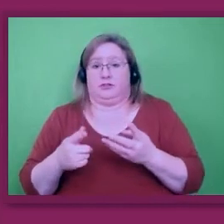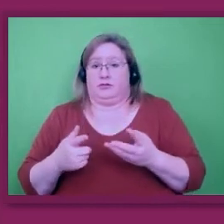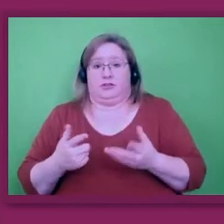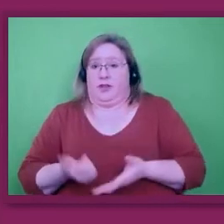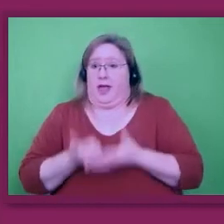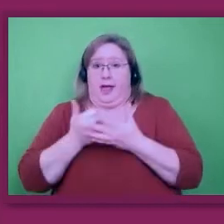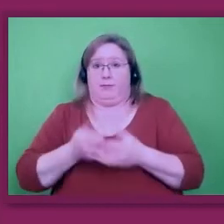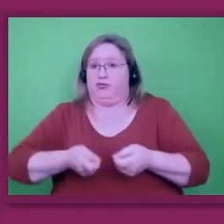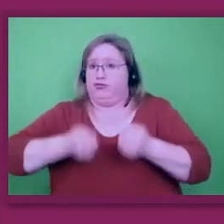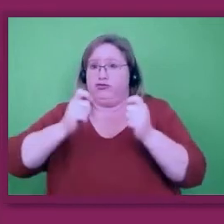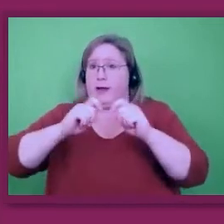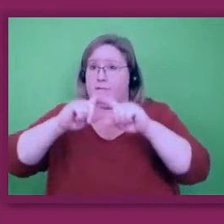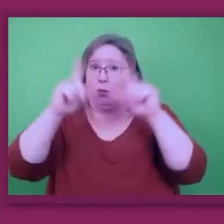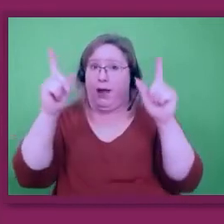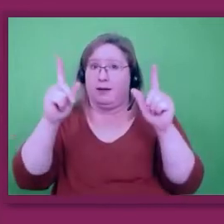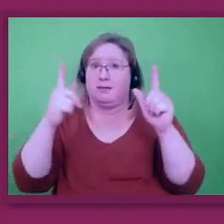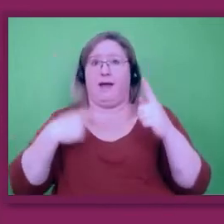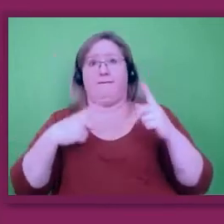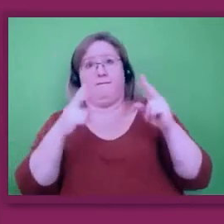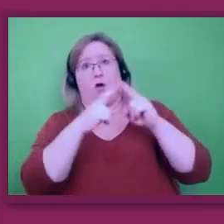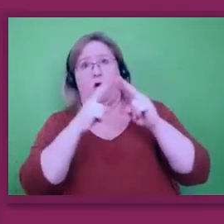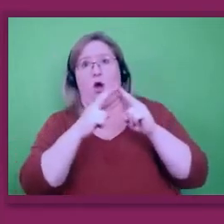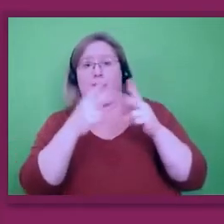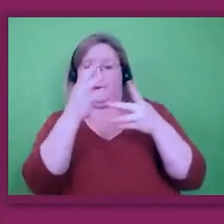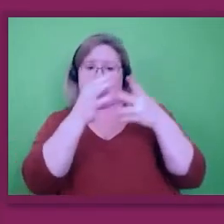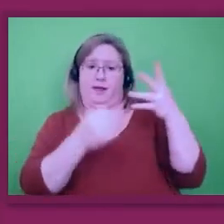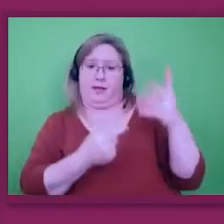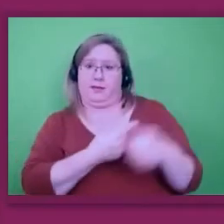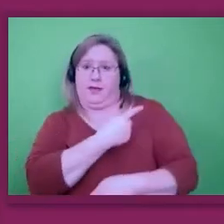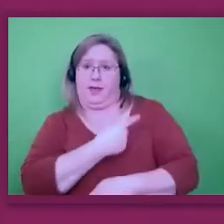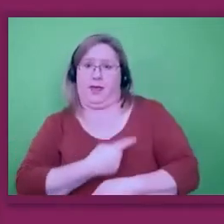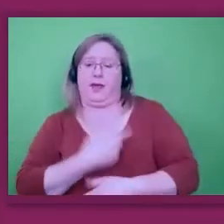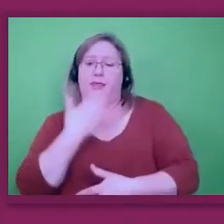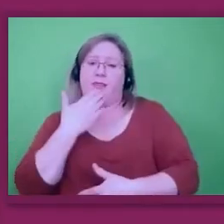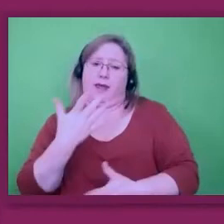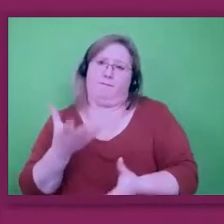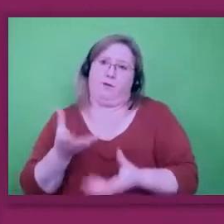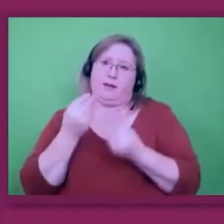and I am Tanika. Thank you so much for listening.